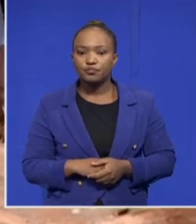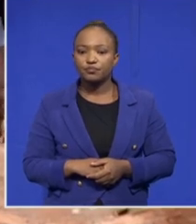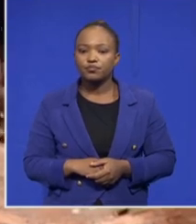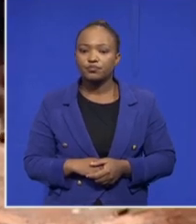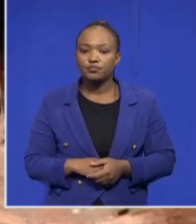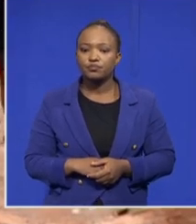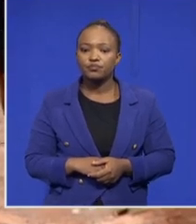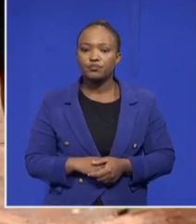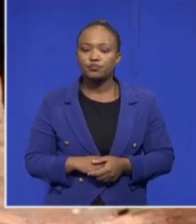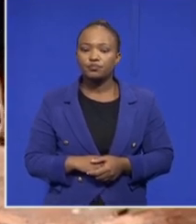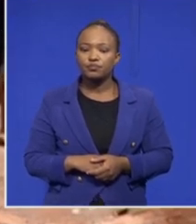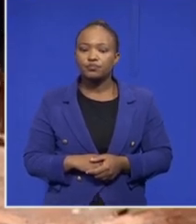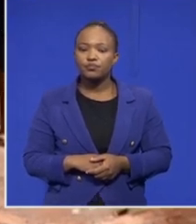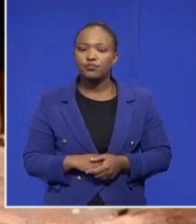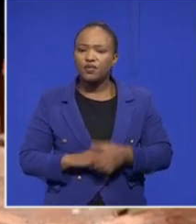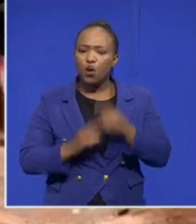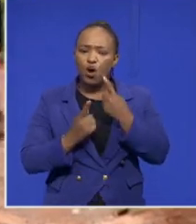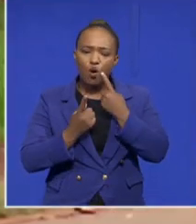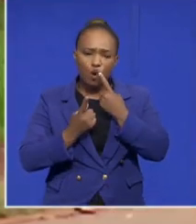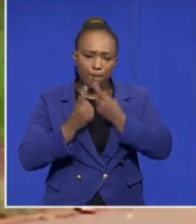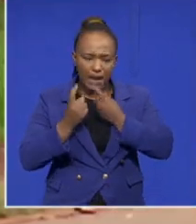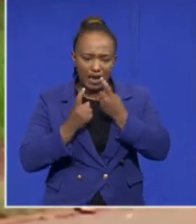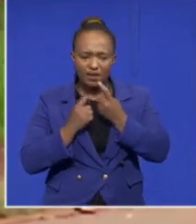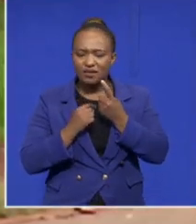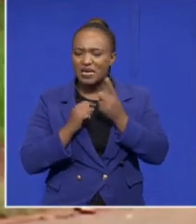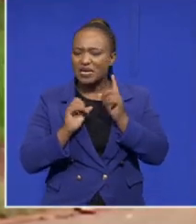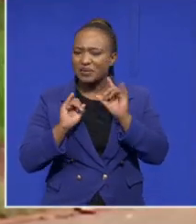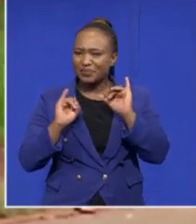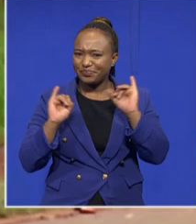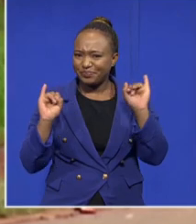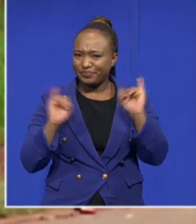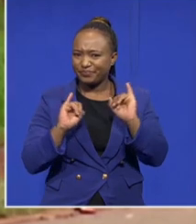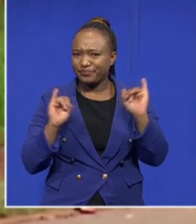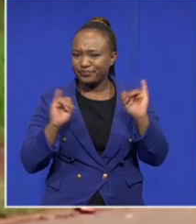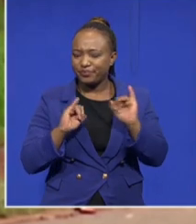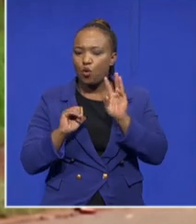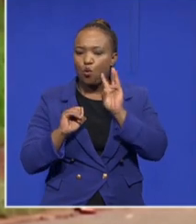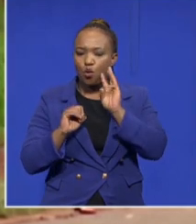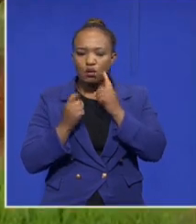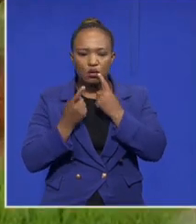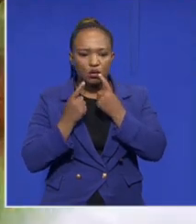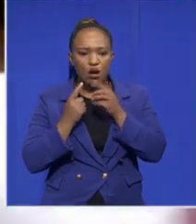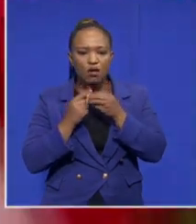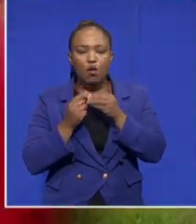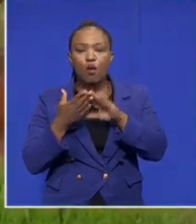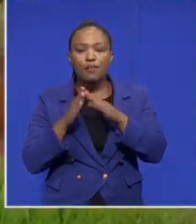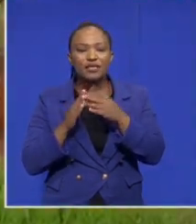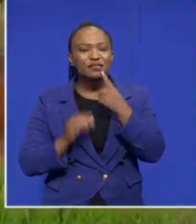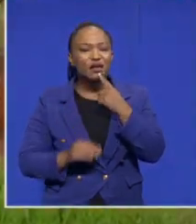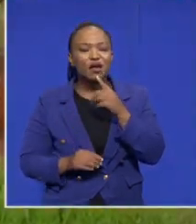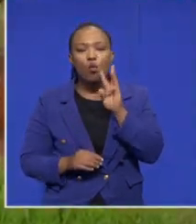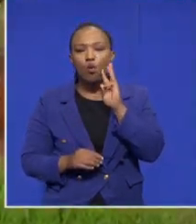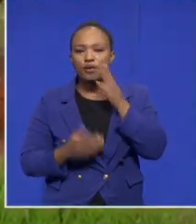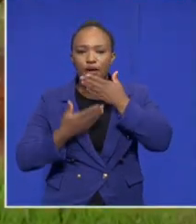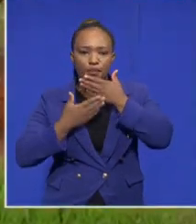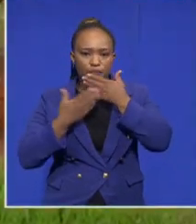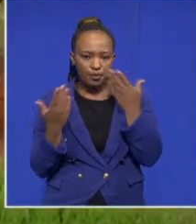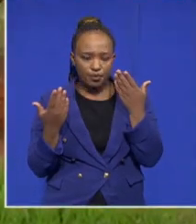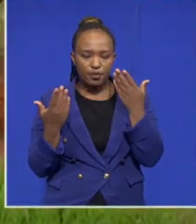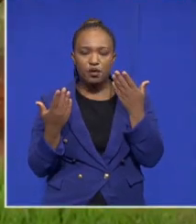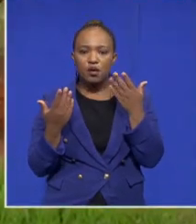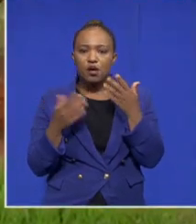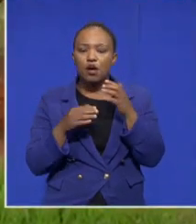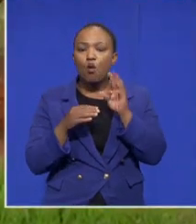Unending complaints of poor water provision. Residents say their taps are dry and allege that water delivered